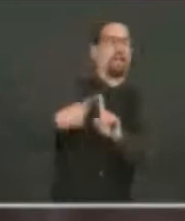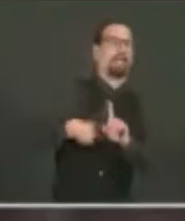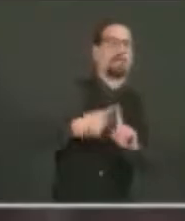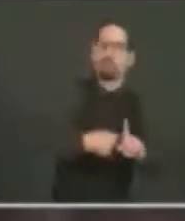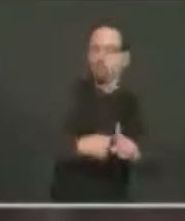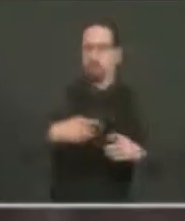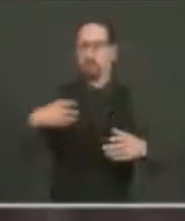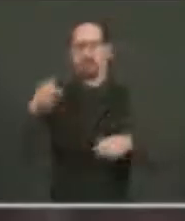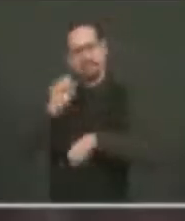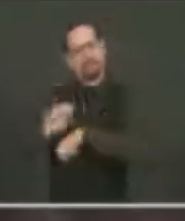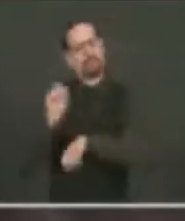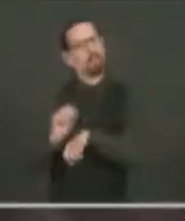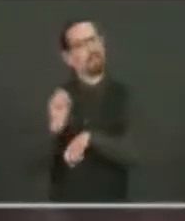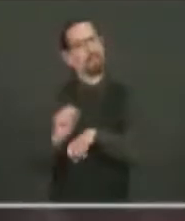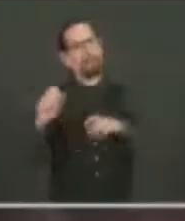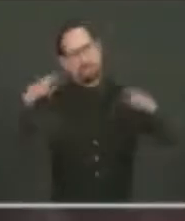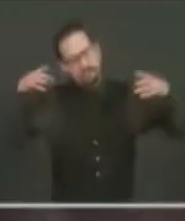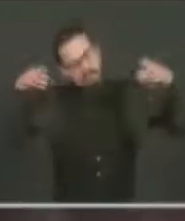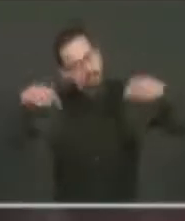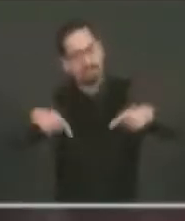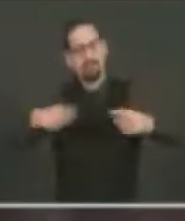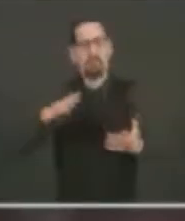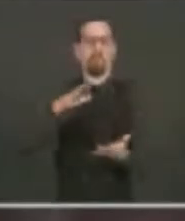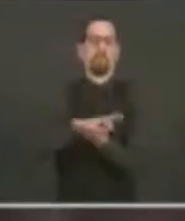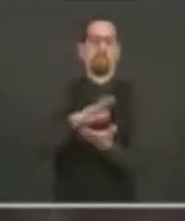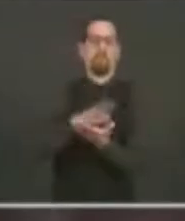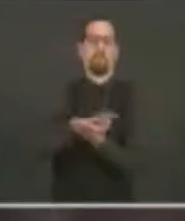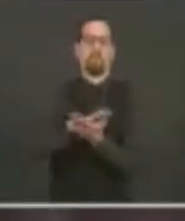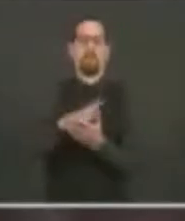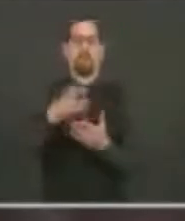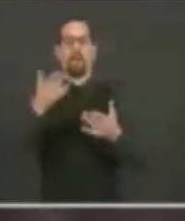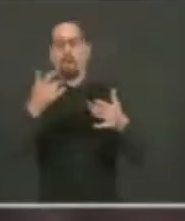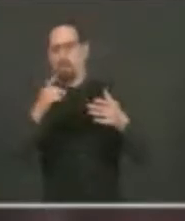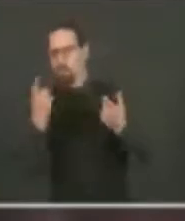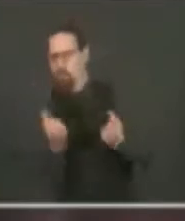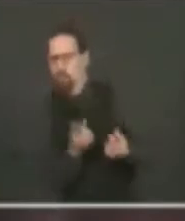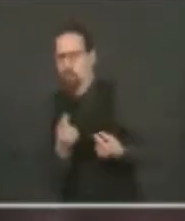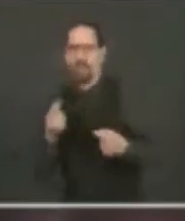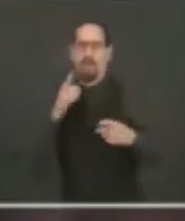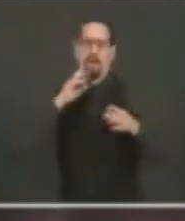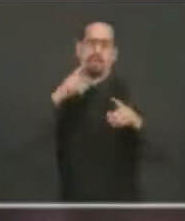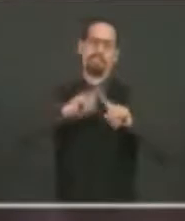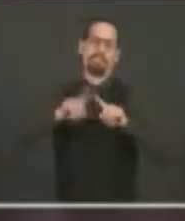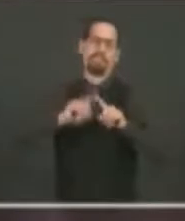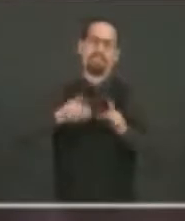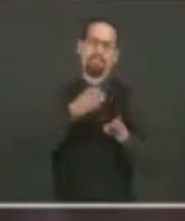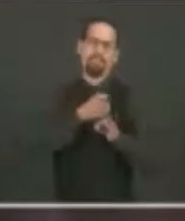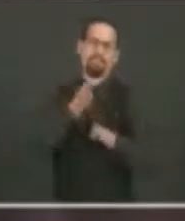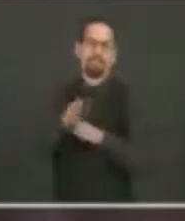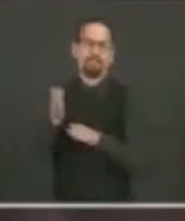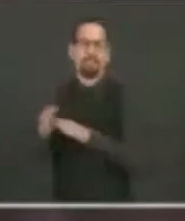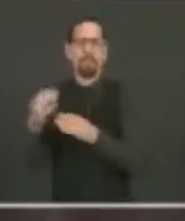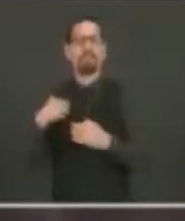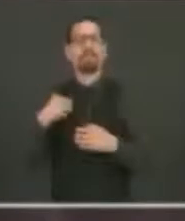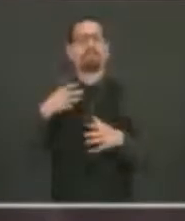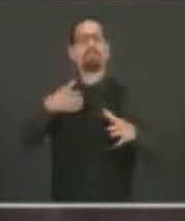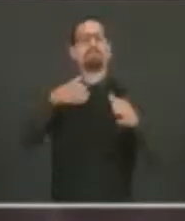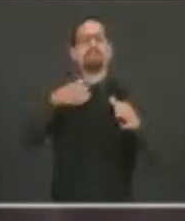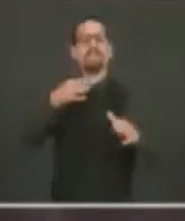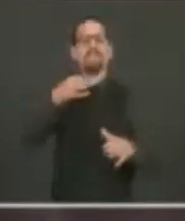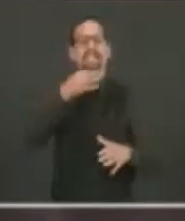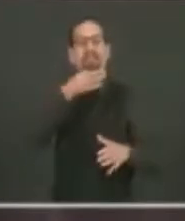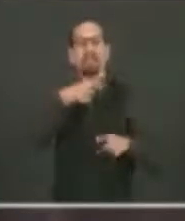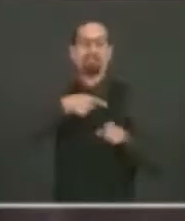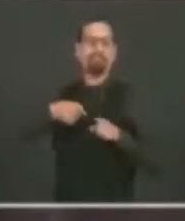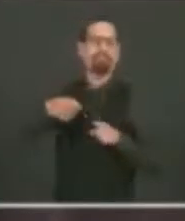Dr. Bromage, Jeremy McDonald, Arden Engineering as the experts that the governor mentioned, we also want